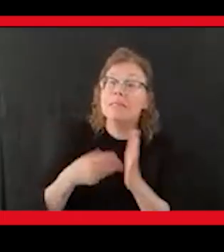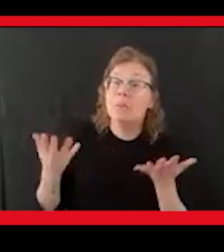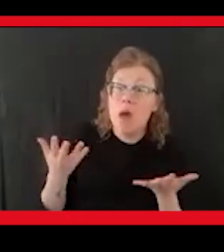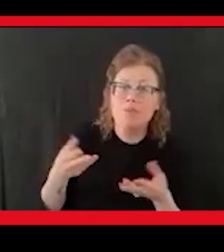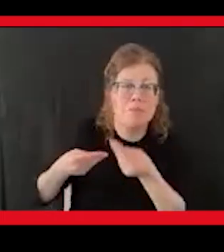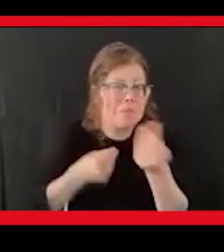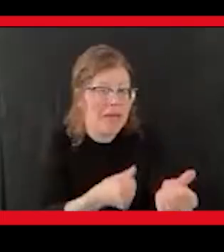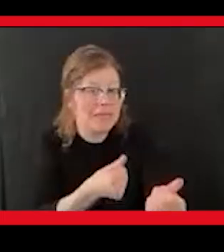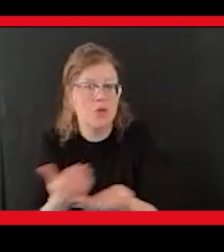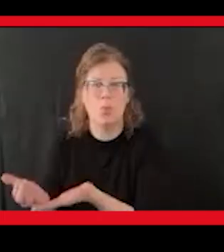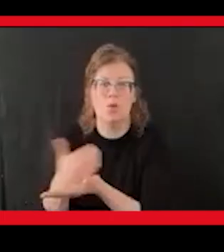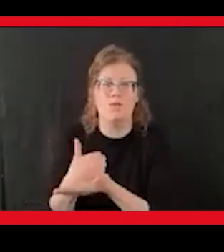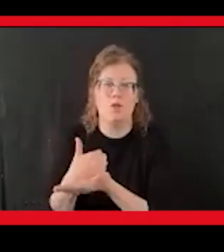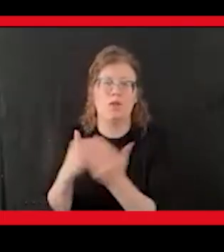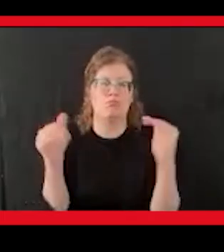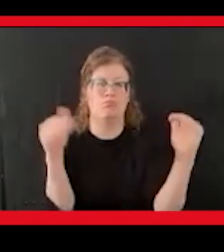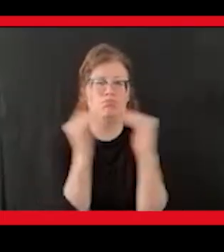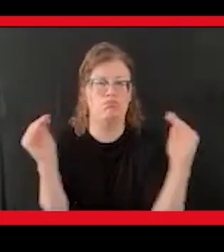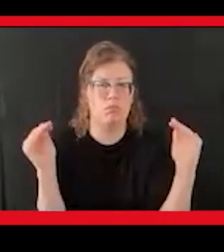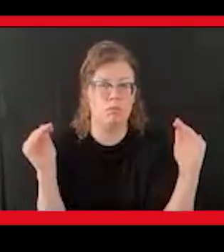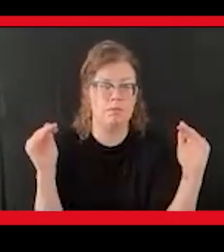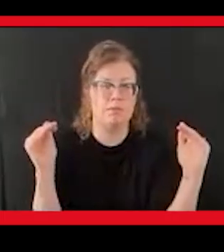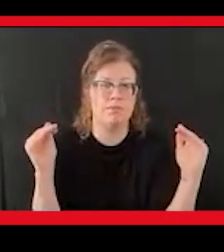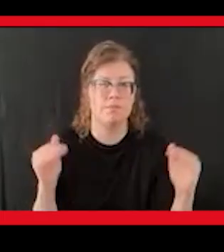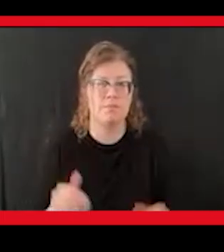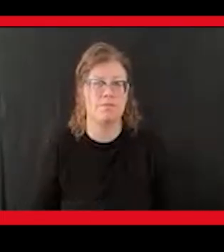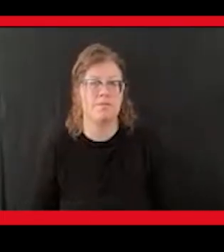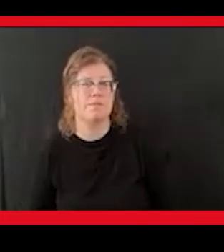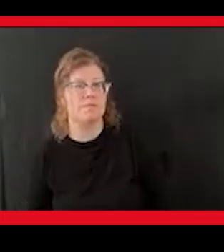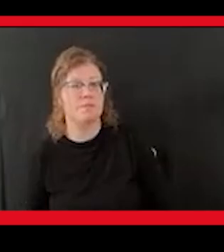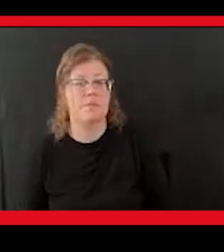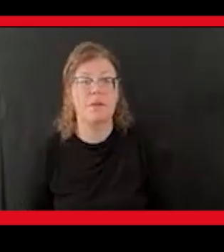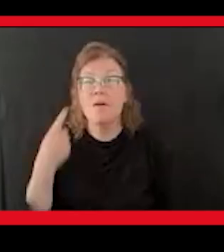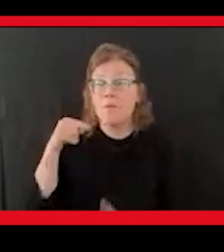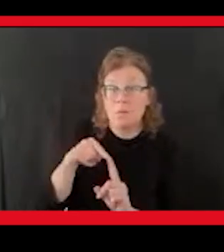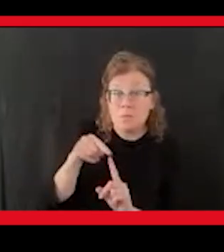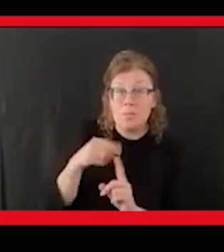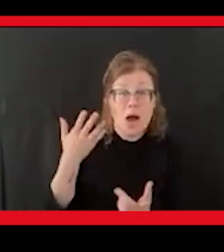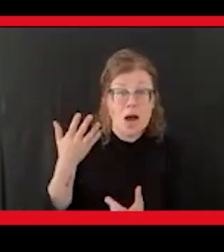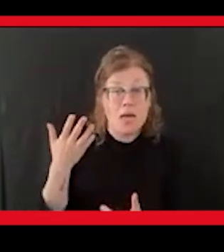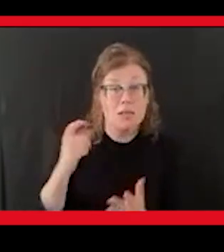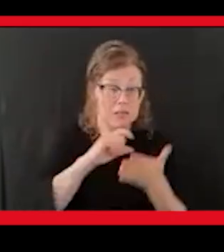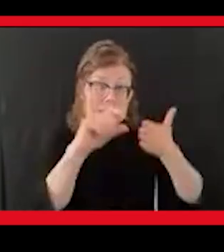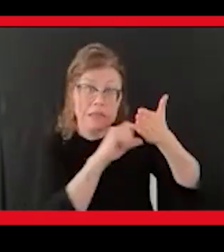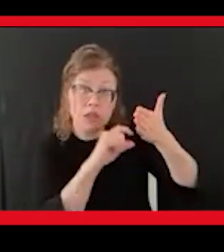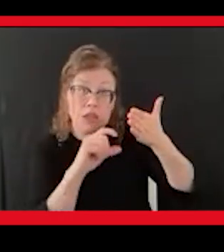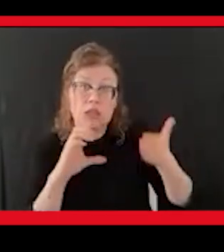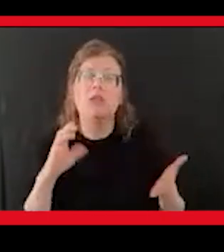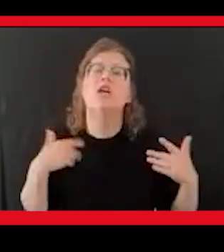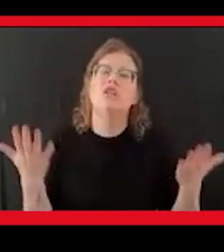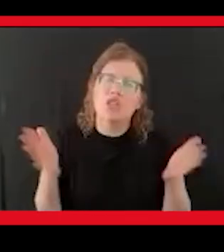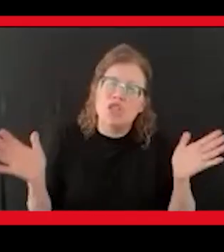We strongly encourage you to utilize the notes section for every single budget item to show how you derived those